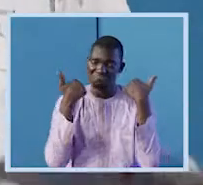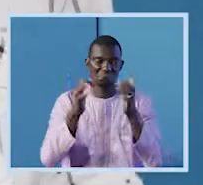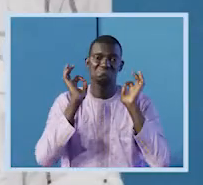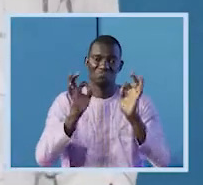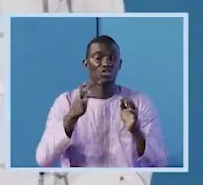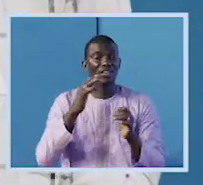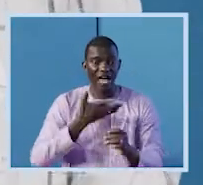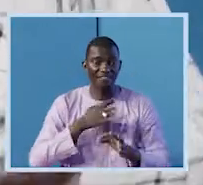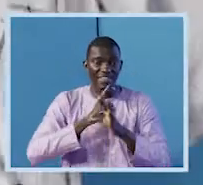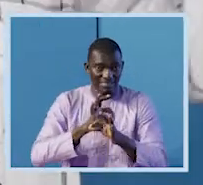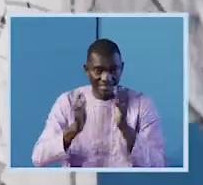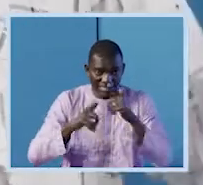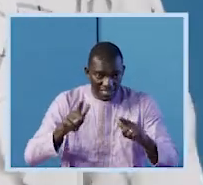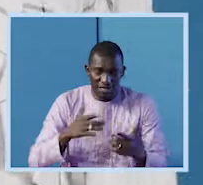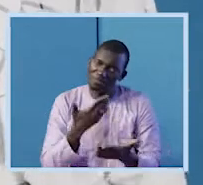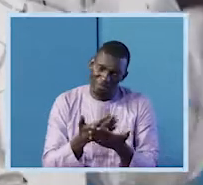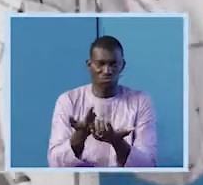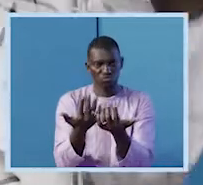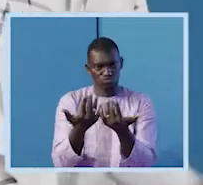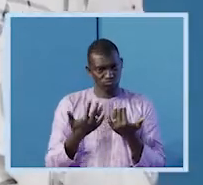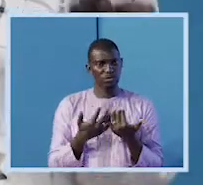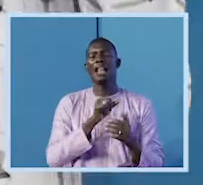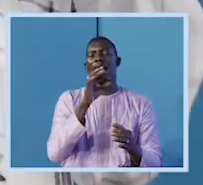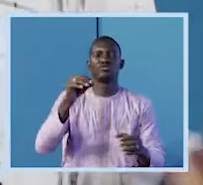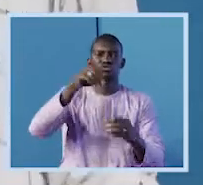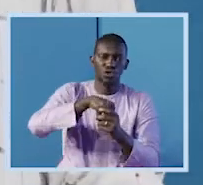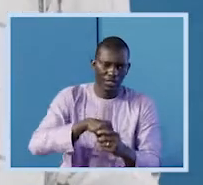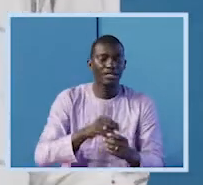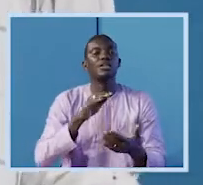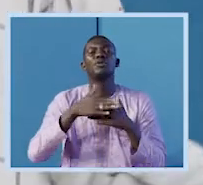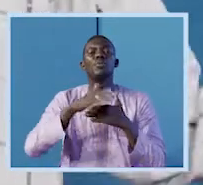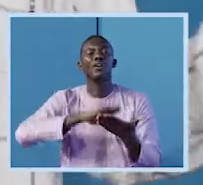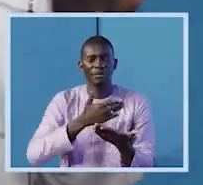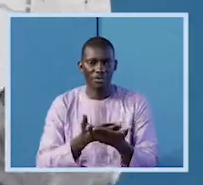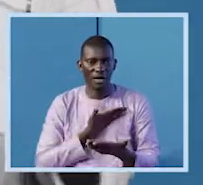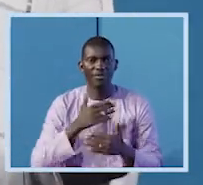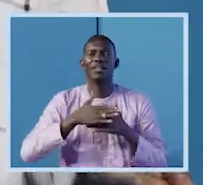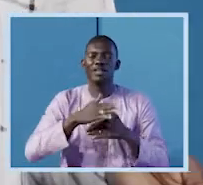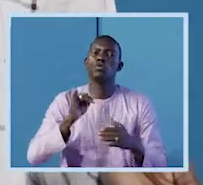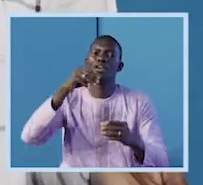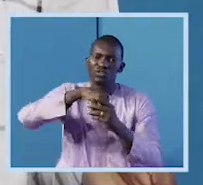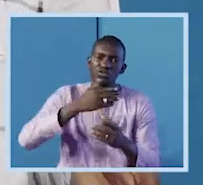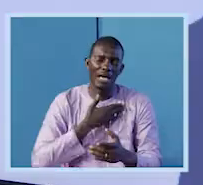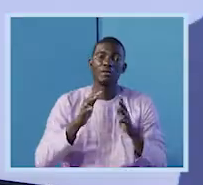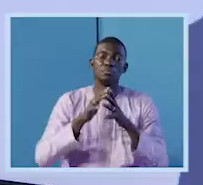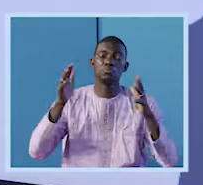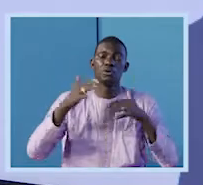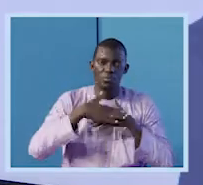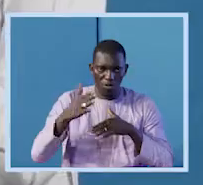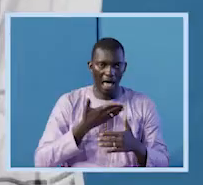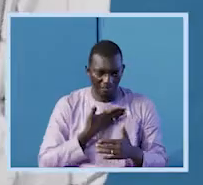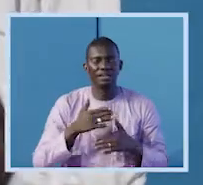if you have interest in it, come on board and join. The more interpreters we have, the more inclusive we are as a society.